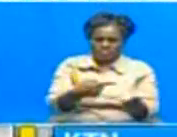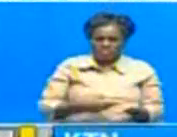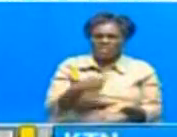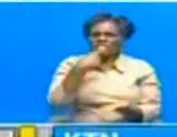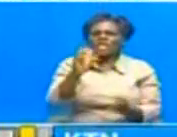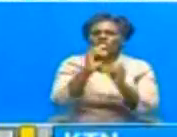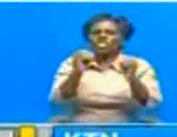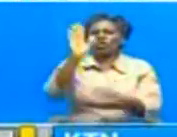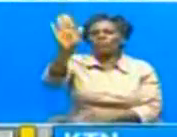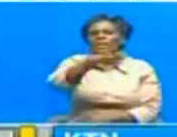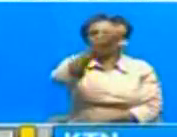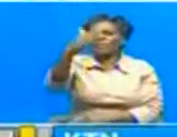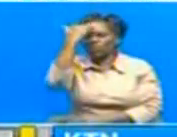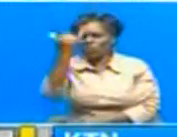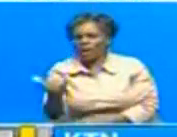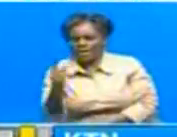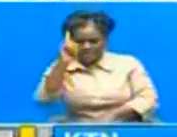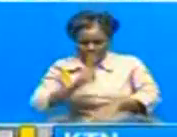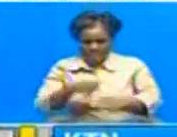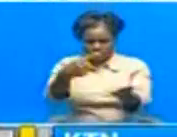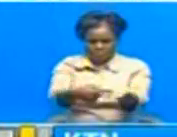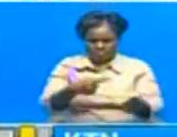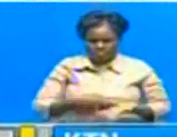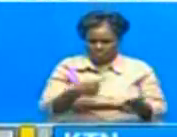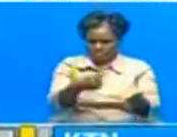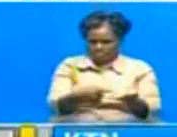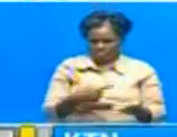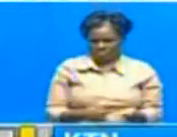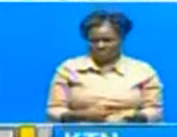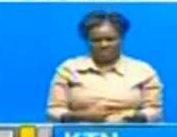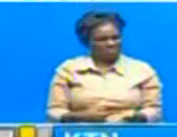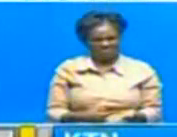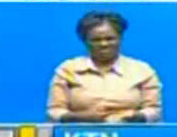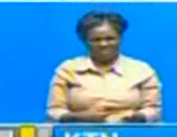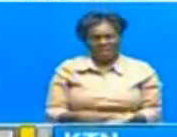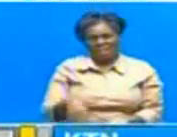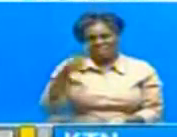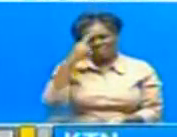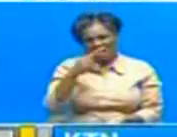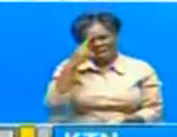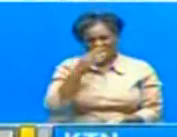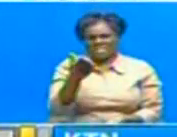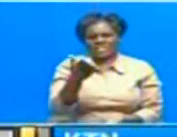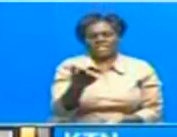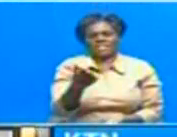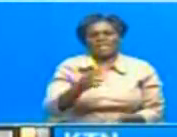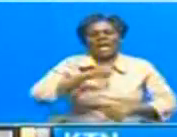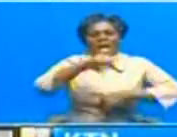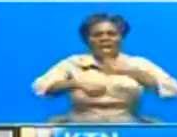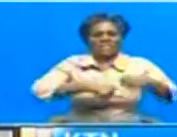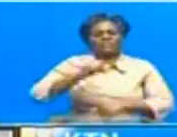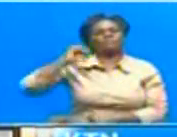things in the House during the debate? I mean, it is very flimsy to say that you are not active in